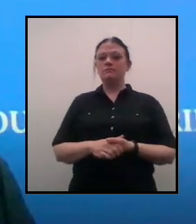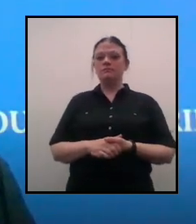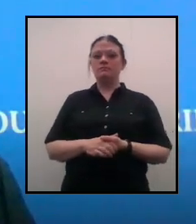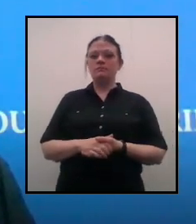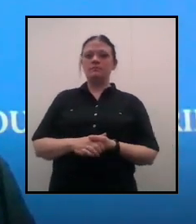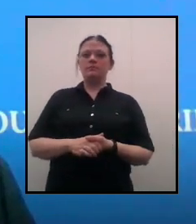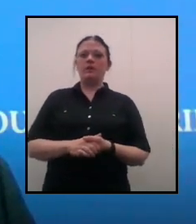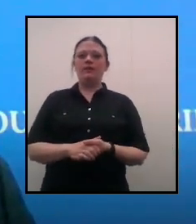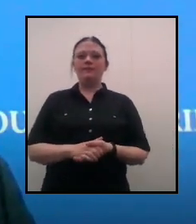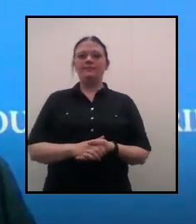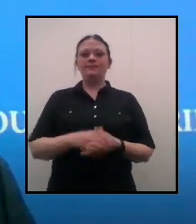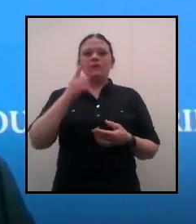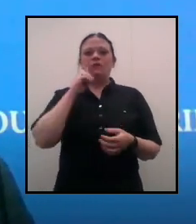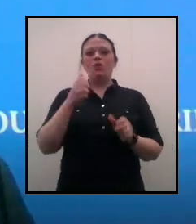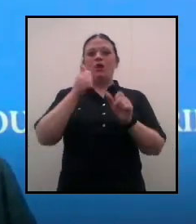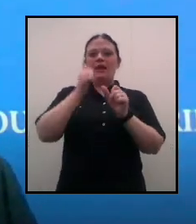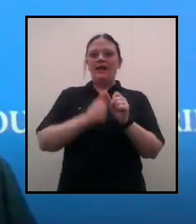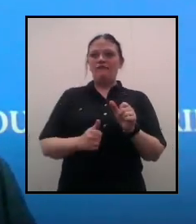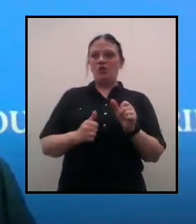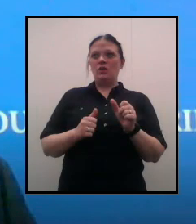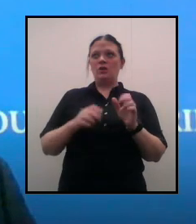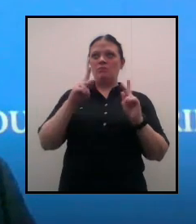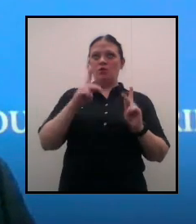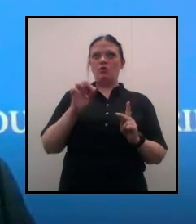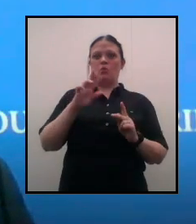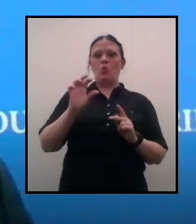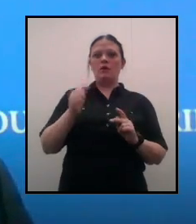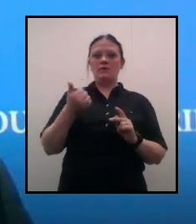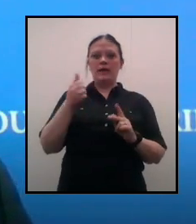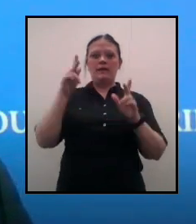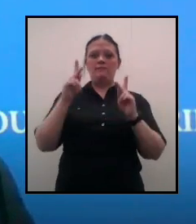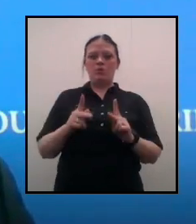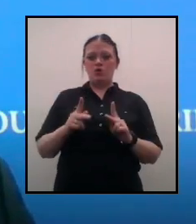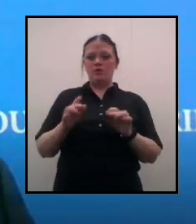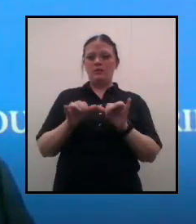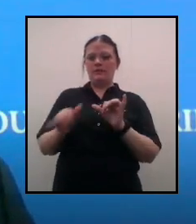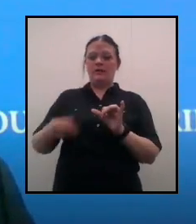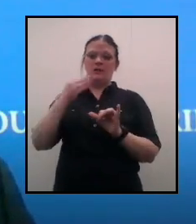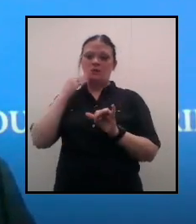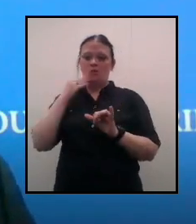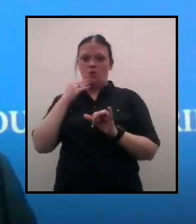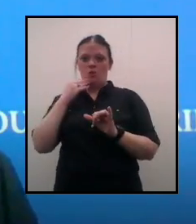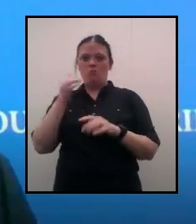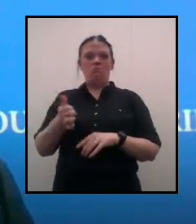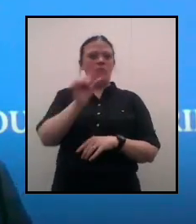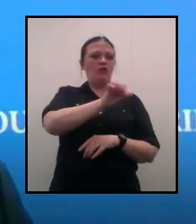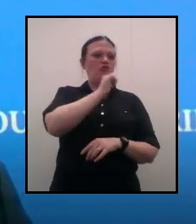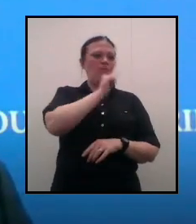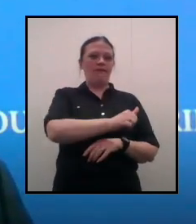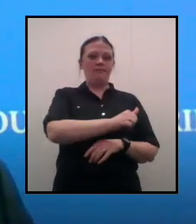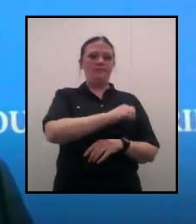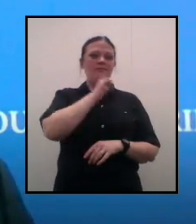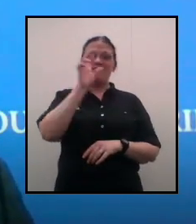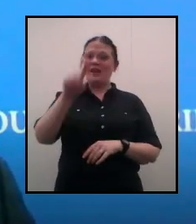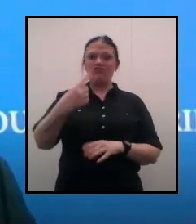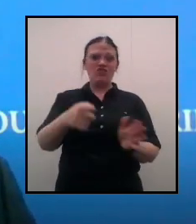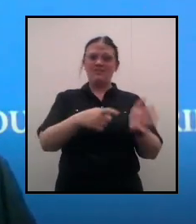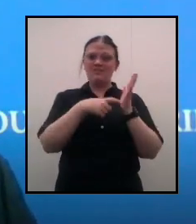For every individual or every 10 individuals that are staying at home, there's others who are not. And it's not just essential